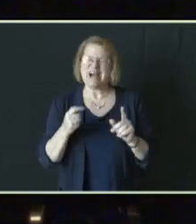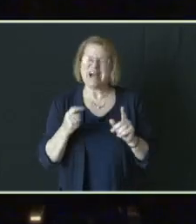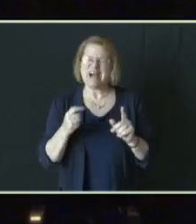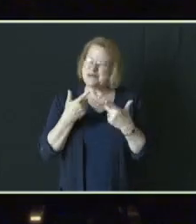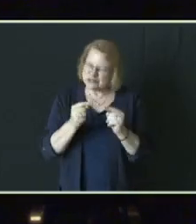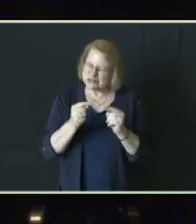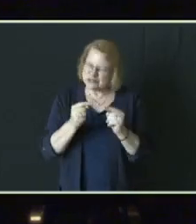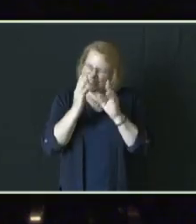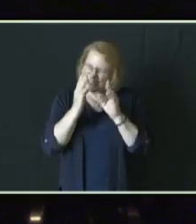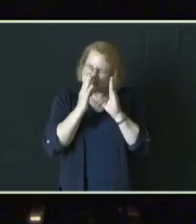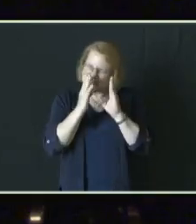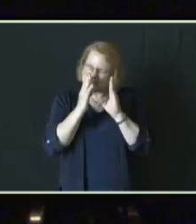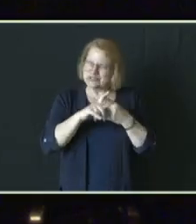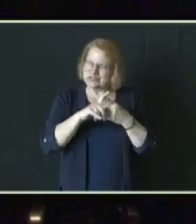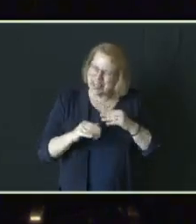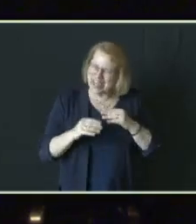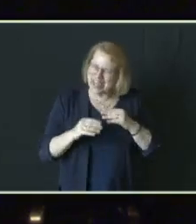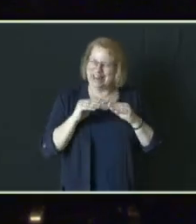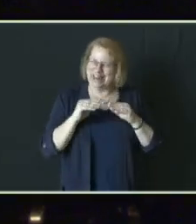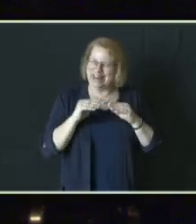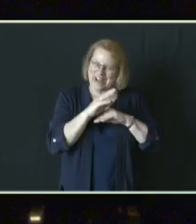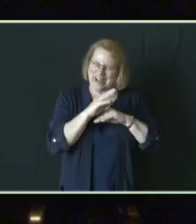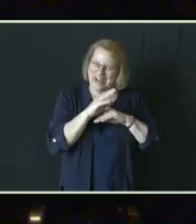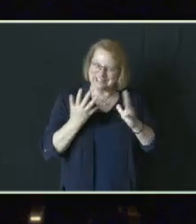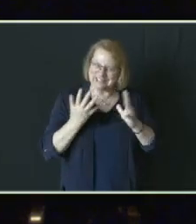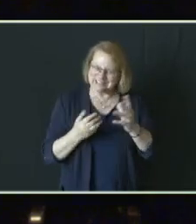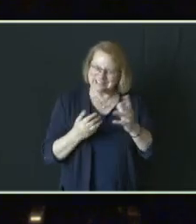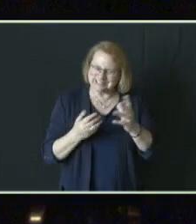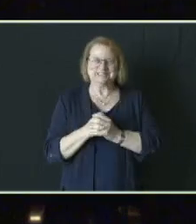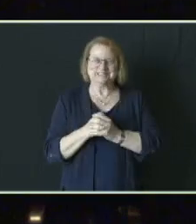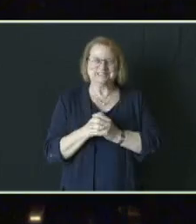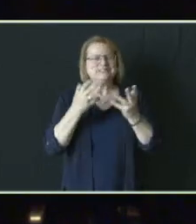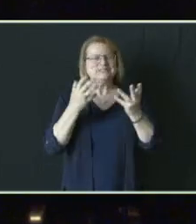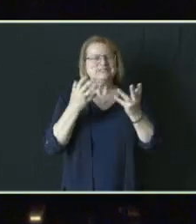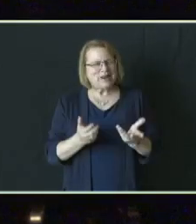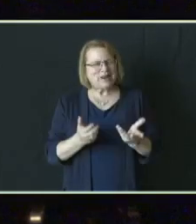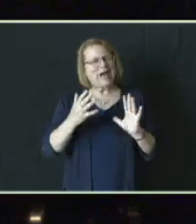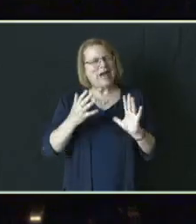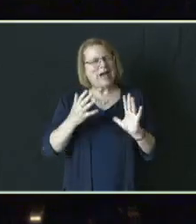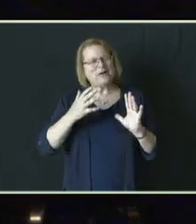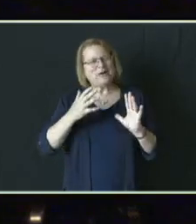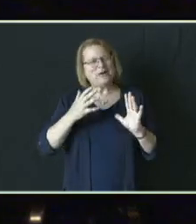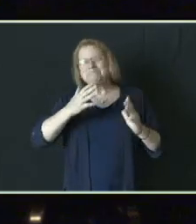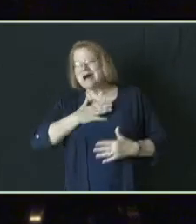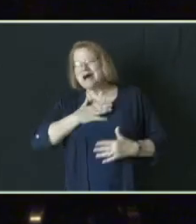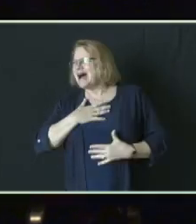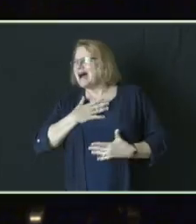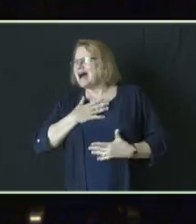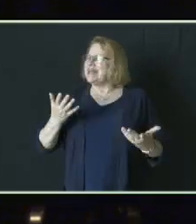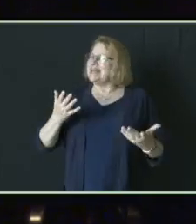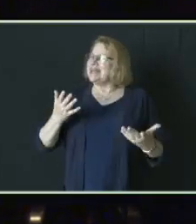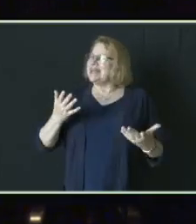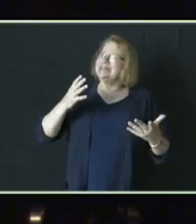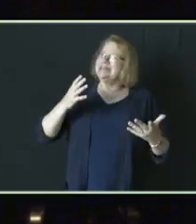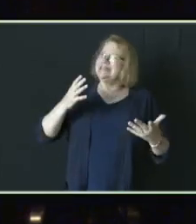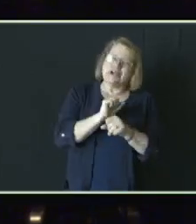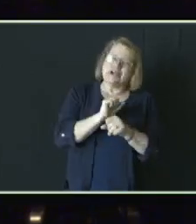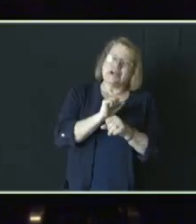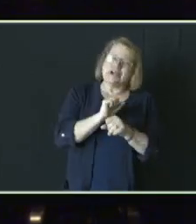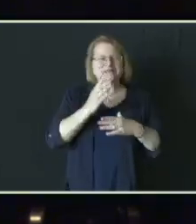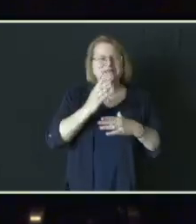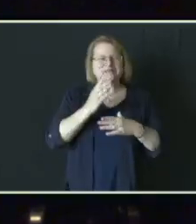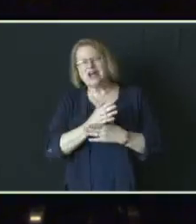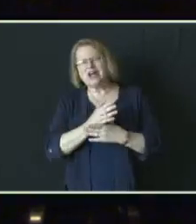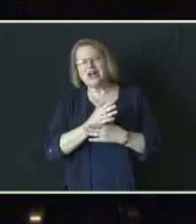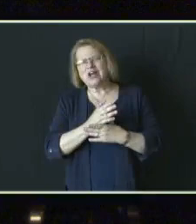this morning. So let's dispense quickly with my task of sharing some solid motivational advice on